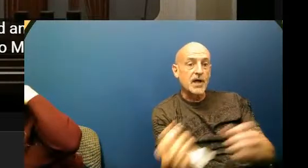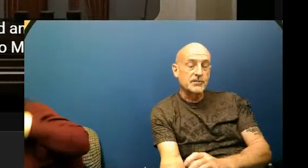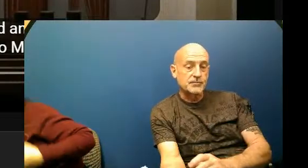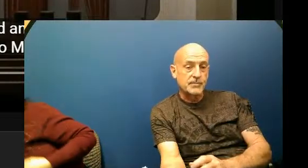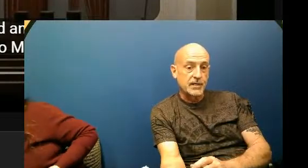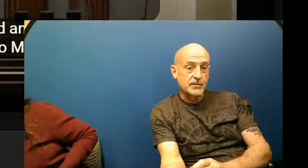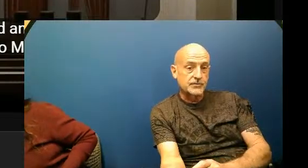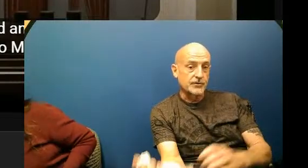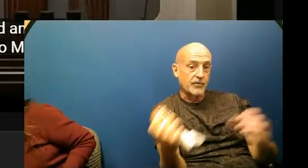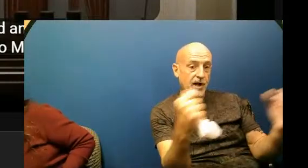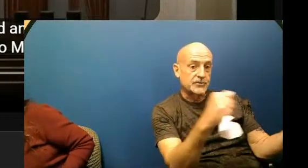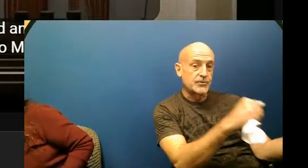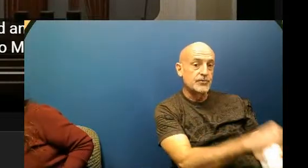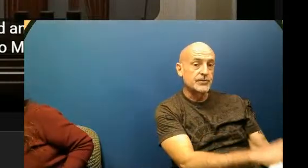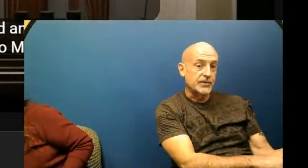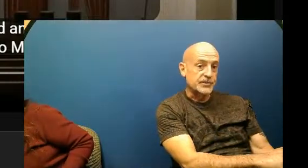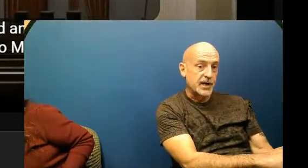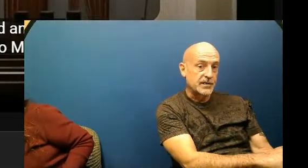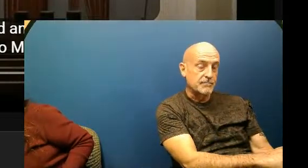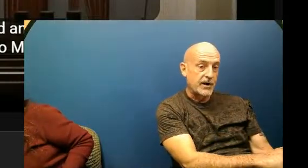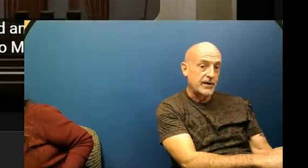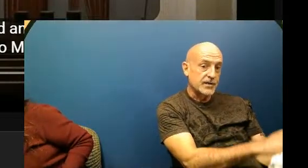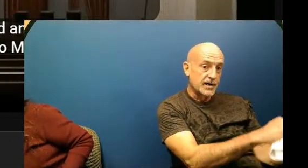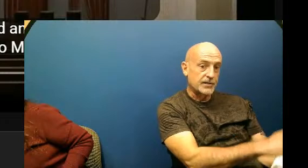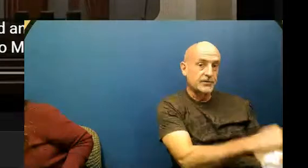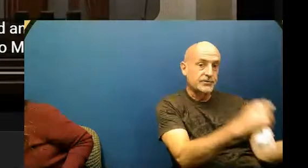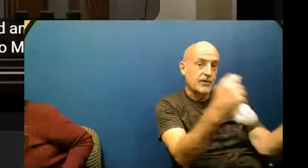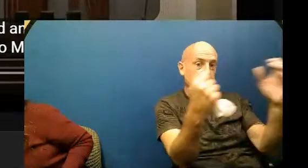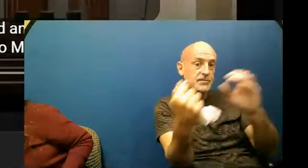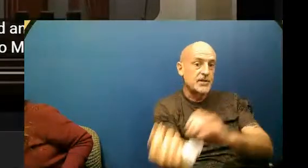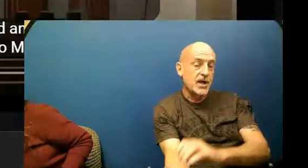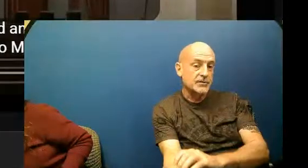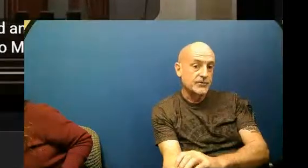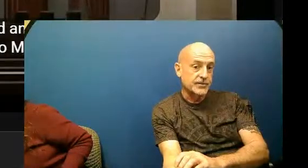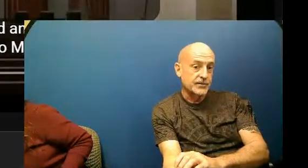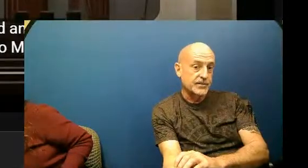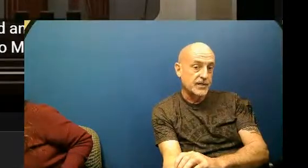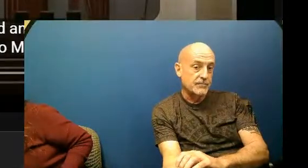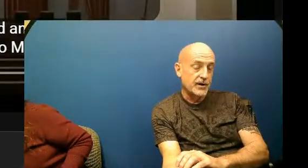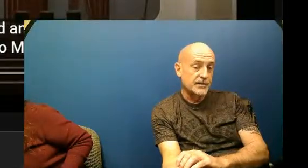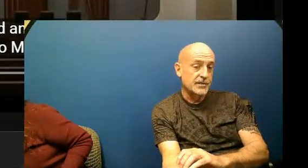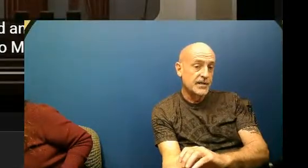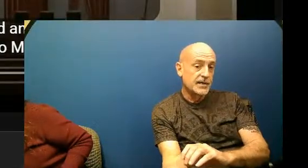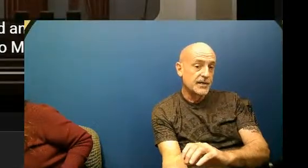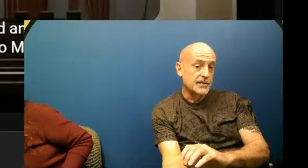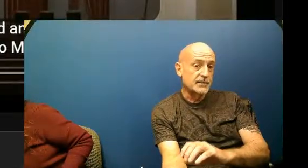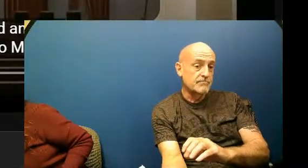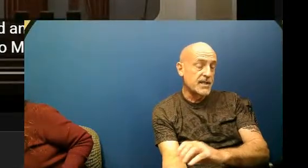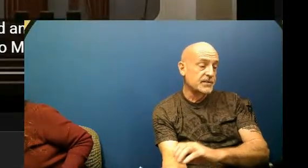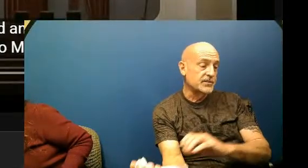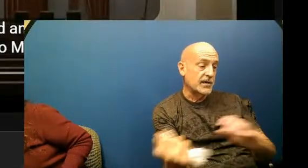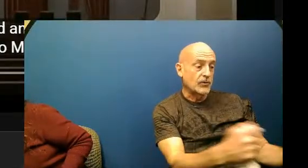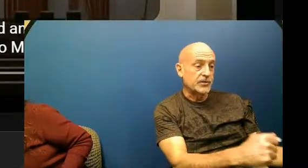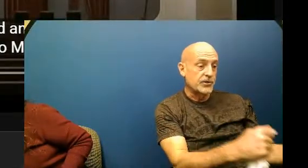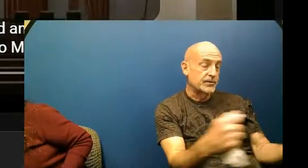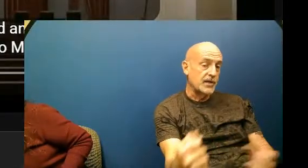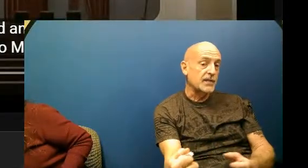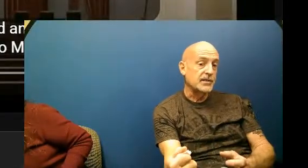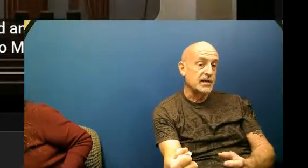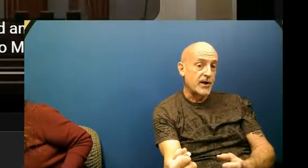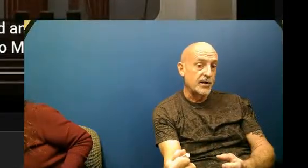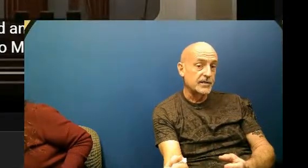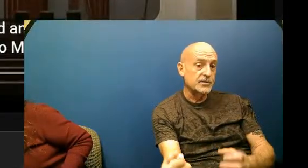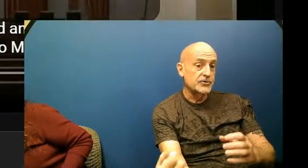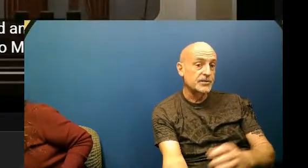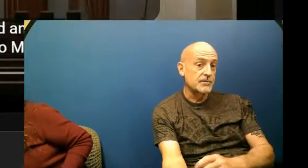right not to speak. So the right to associate in marriage includes the right not to associate in marriage. And that means not only choosing not